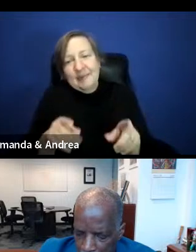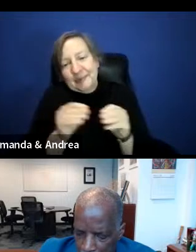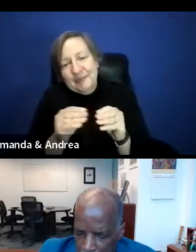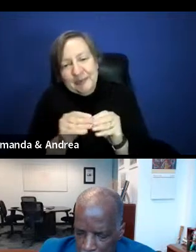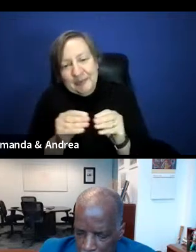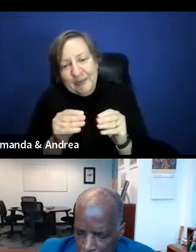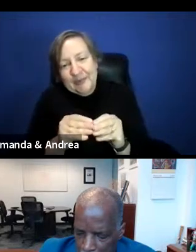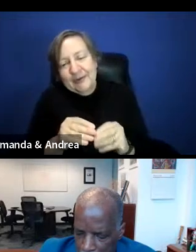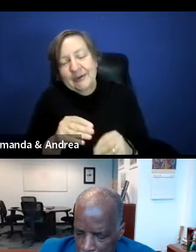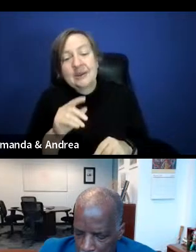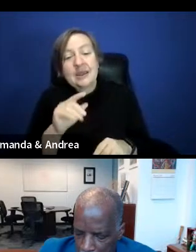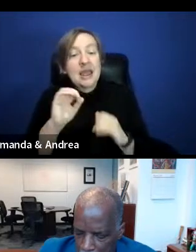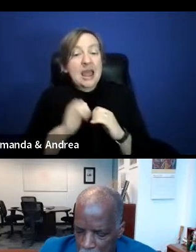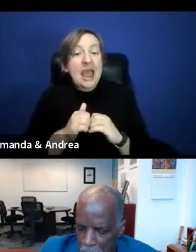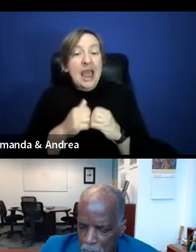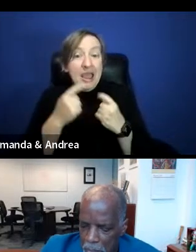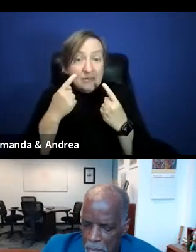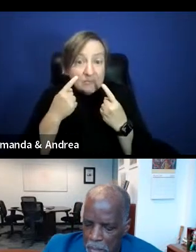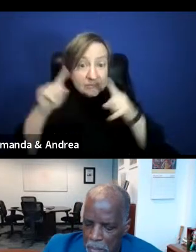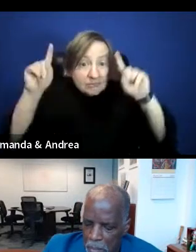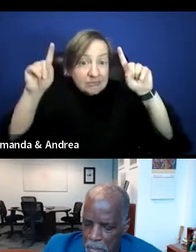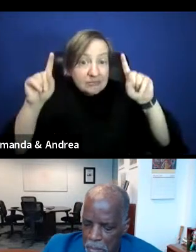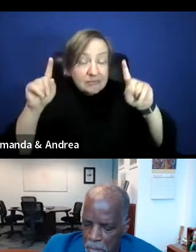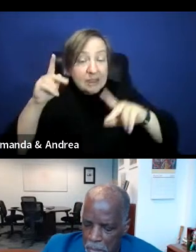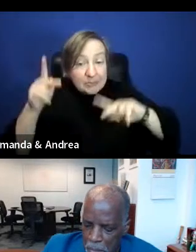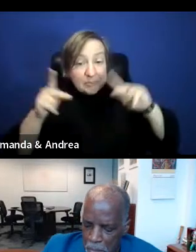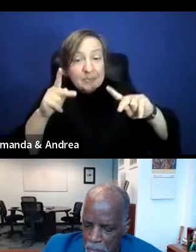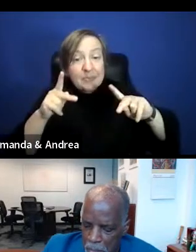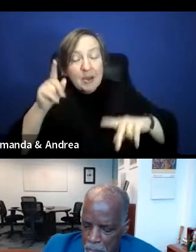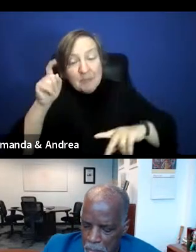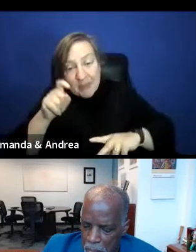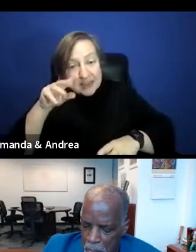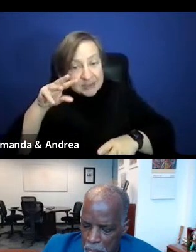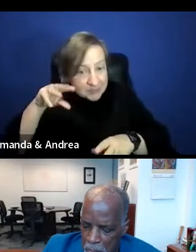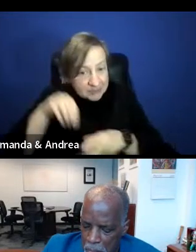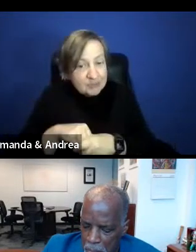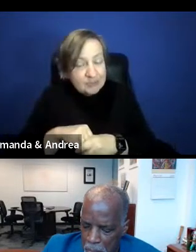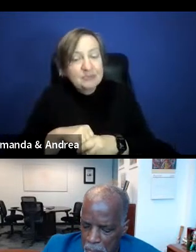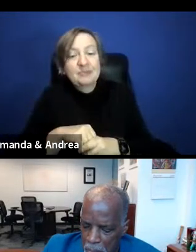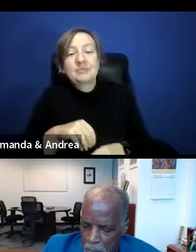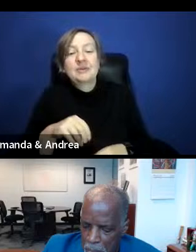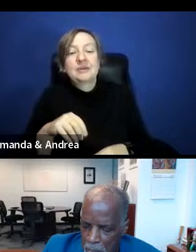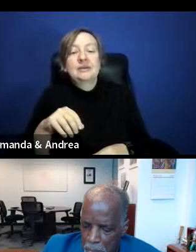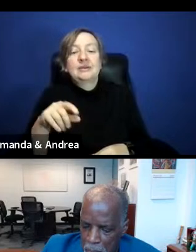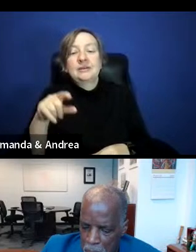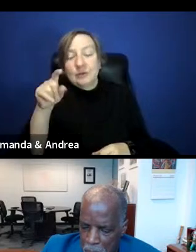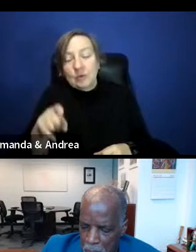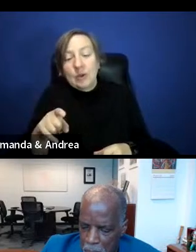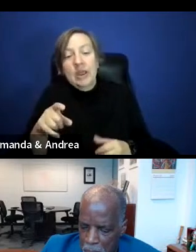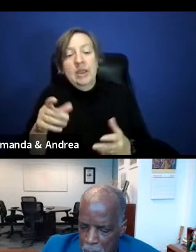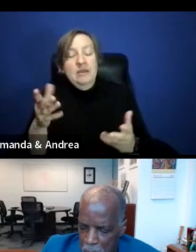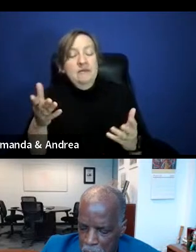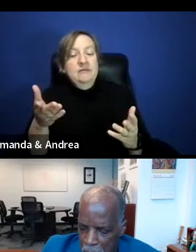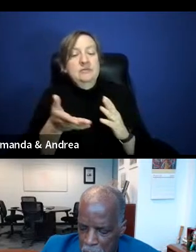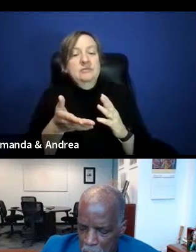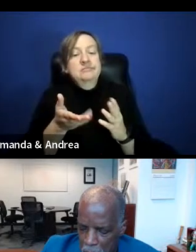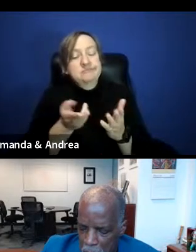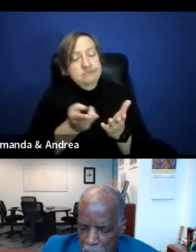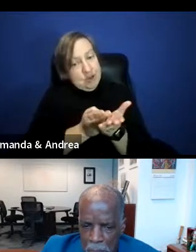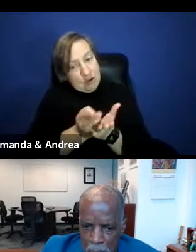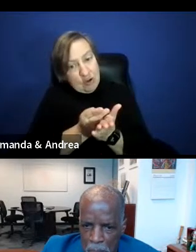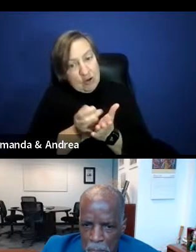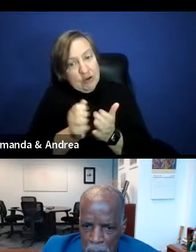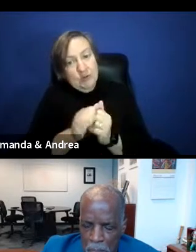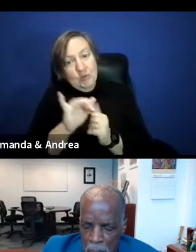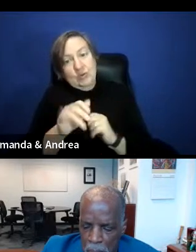the only way you get things done, people must be a part of it. And you have to be honest with